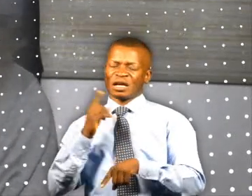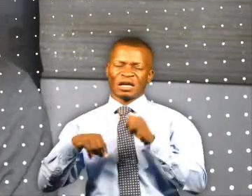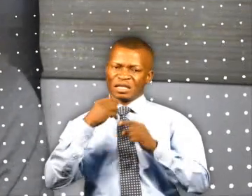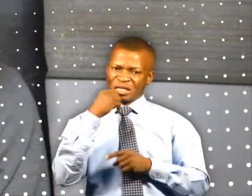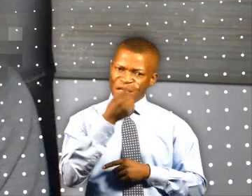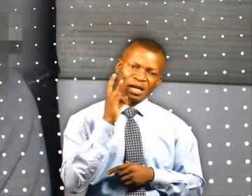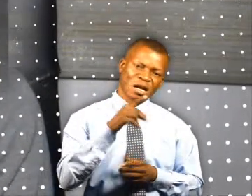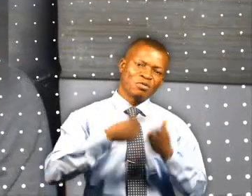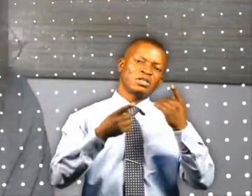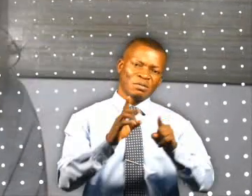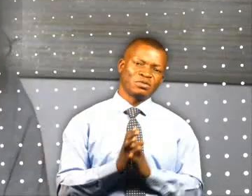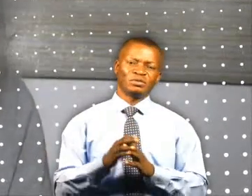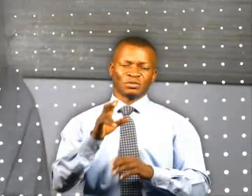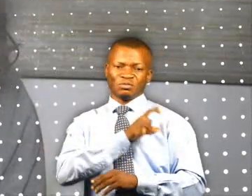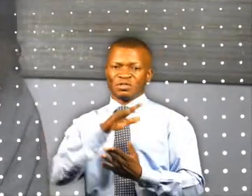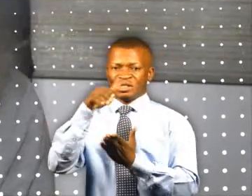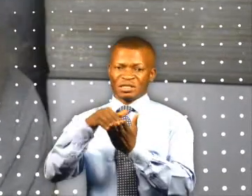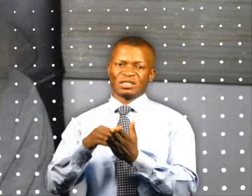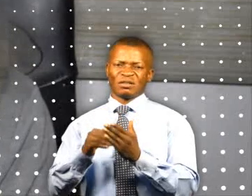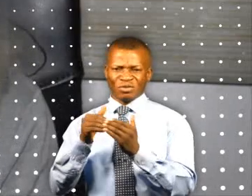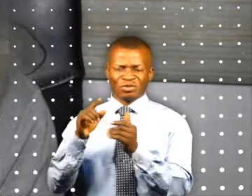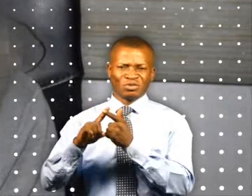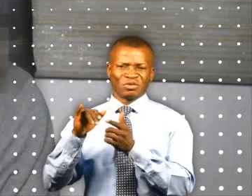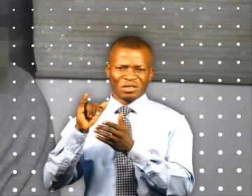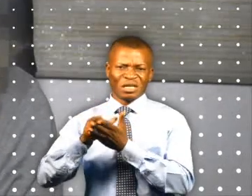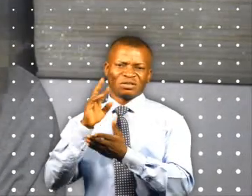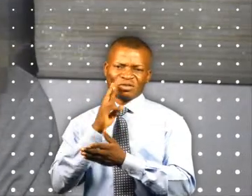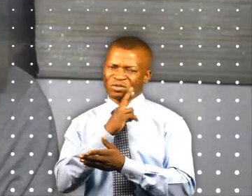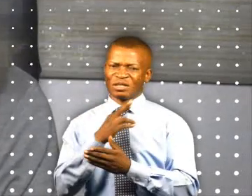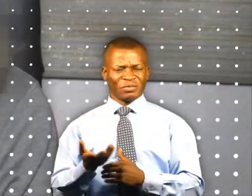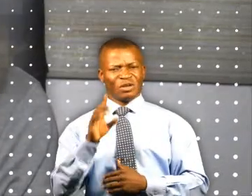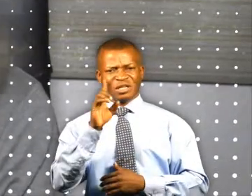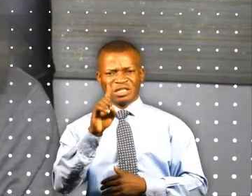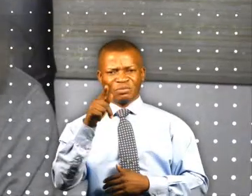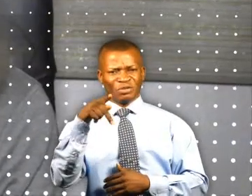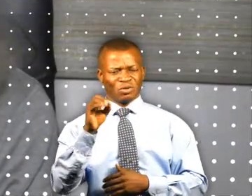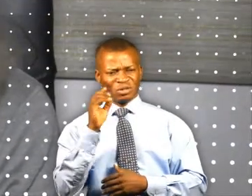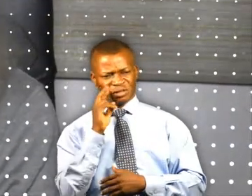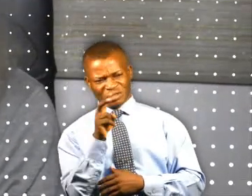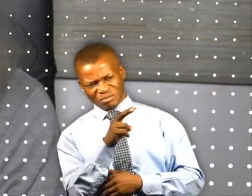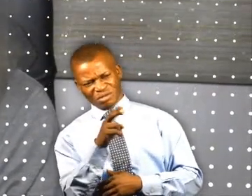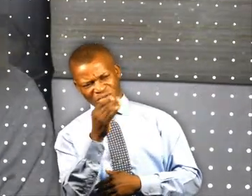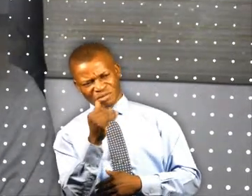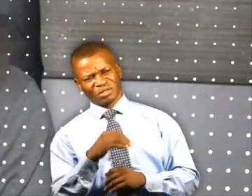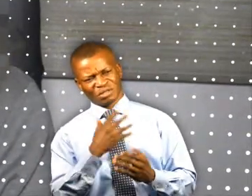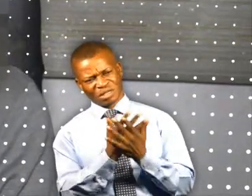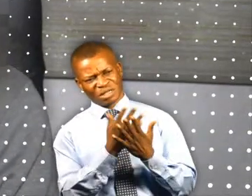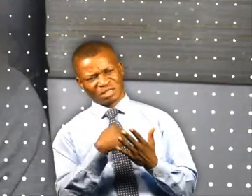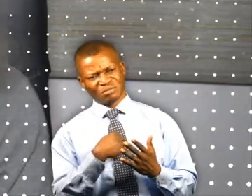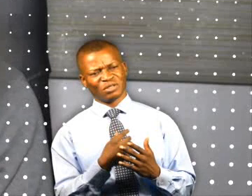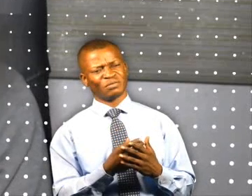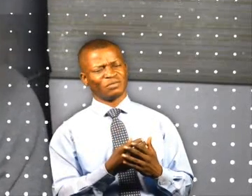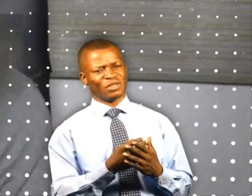But I didn't tell her what happened. Police station is close to her restaurant. The DPO saw me, I was passing, he called me. So